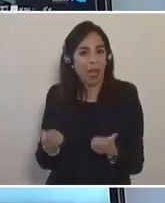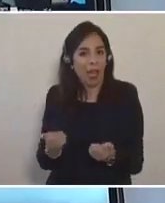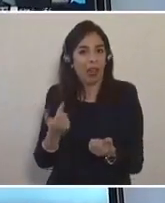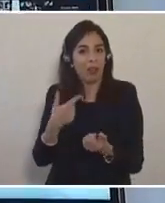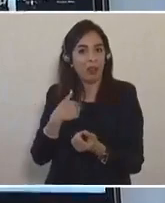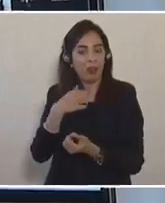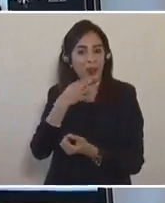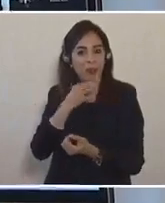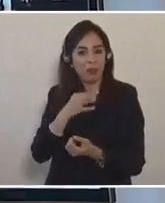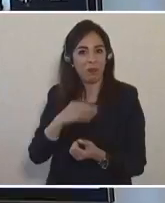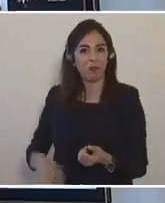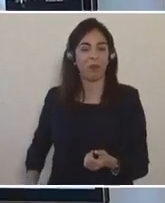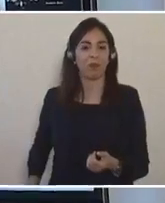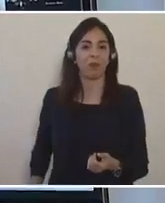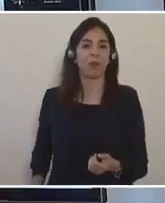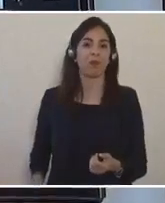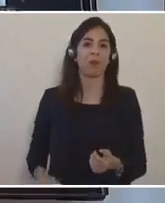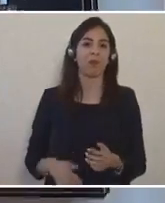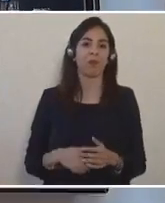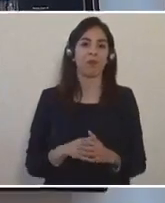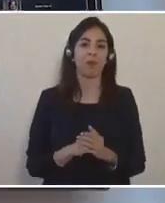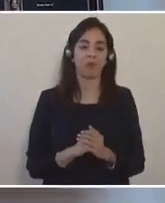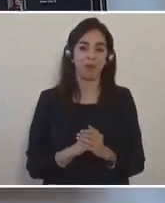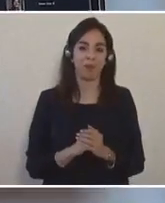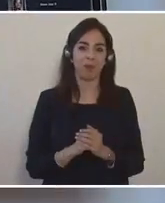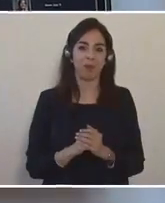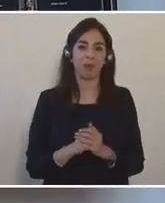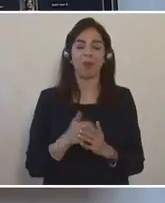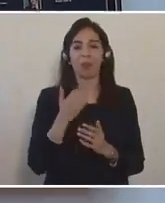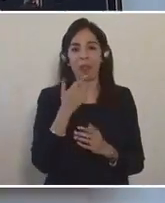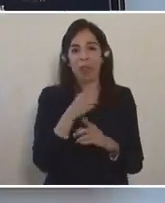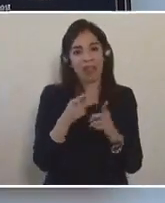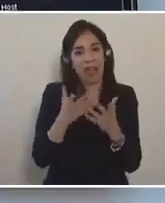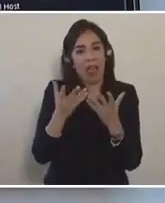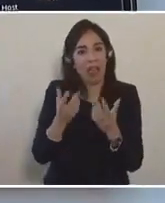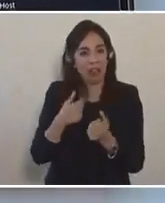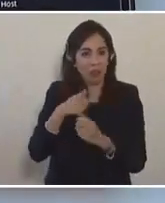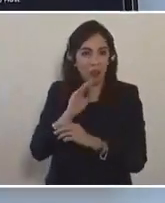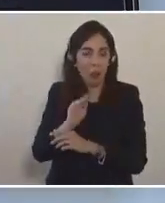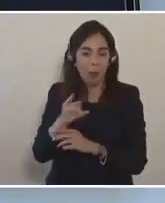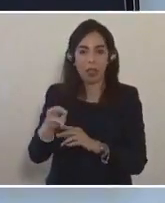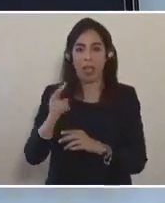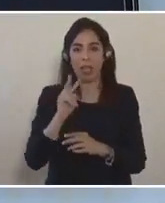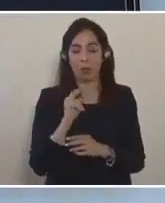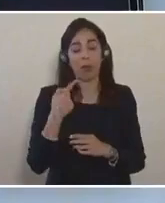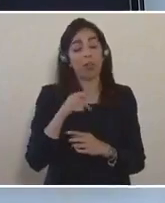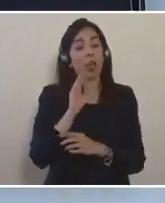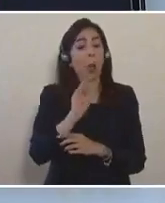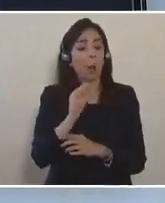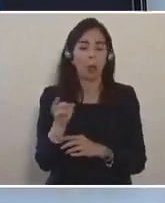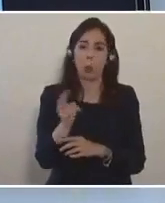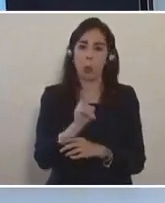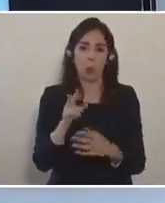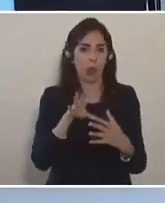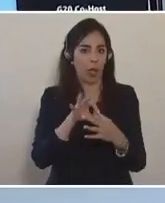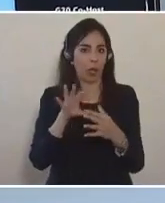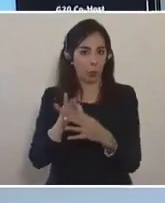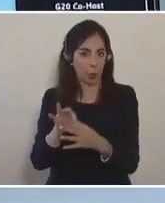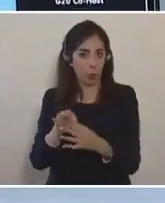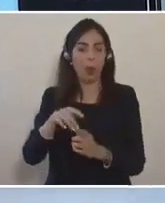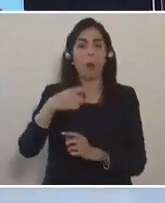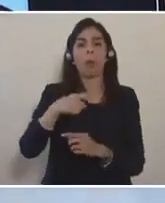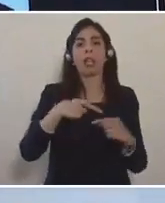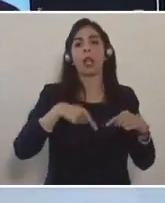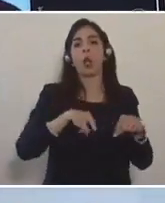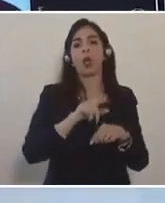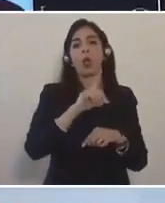and Prime Minister Draghi. You already mentioned open supply chains more than once, that